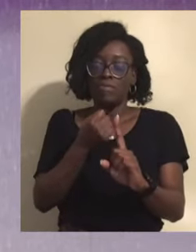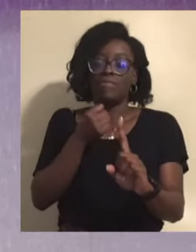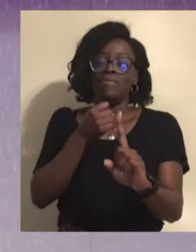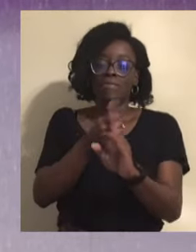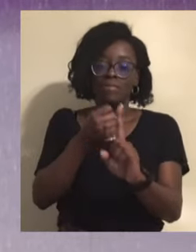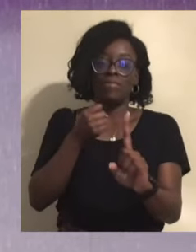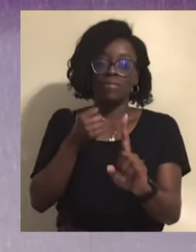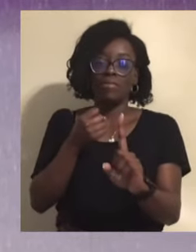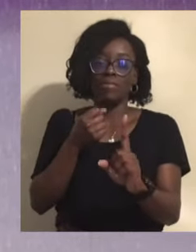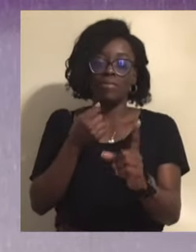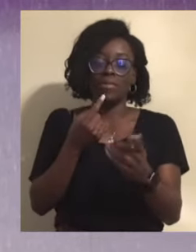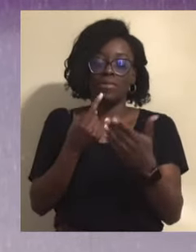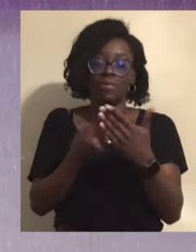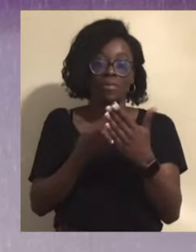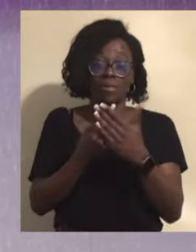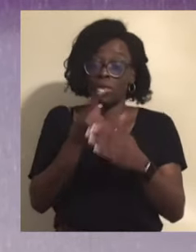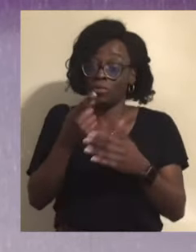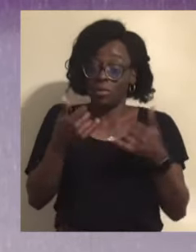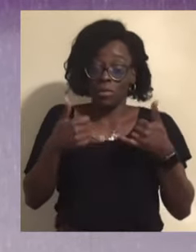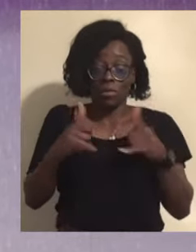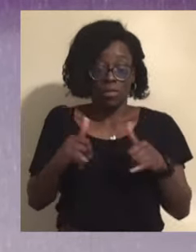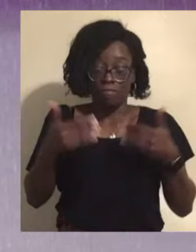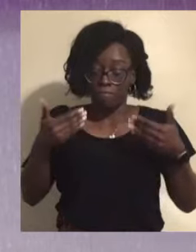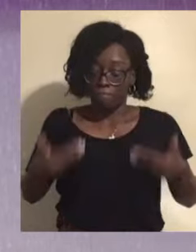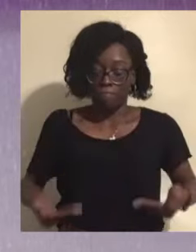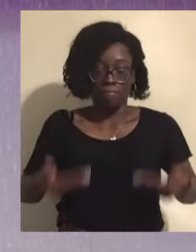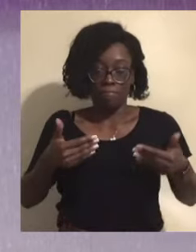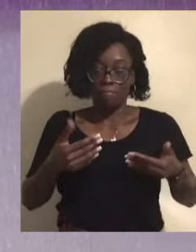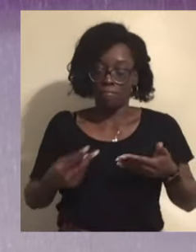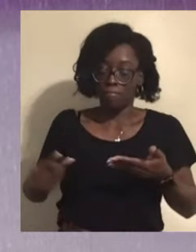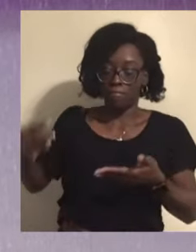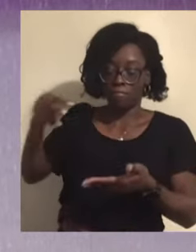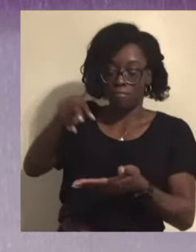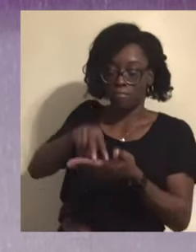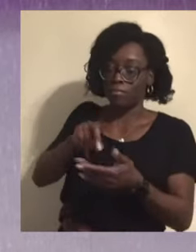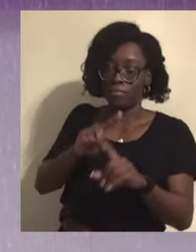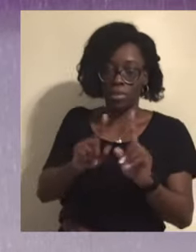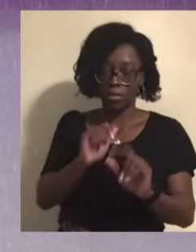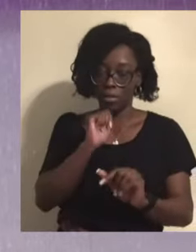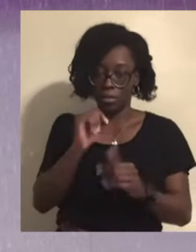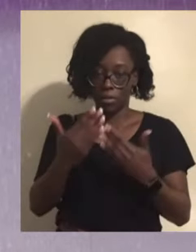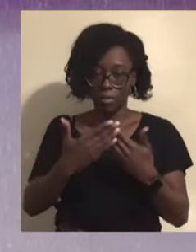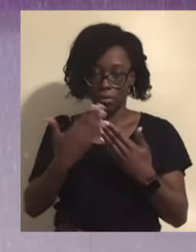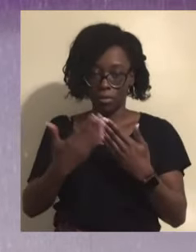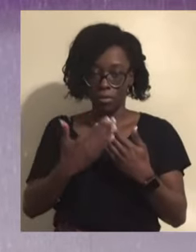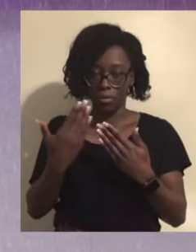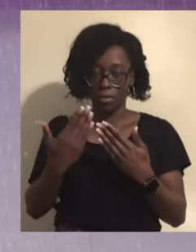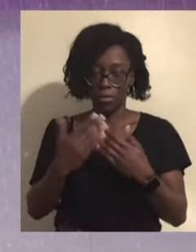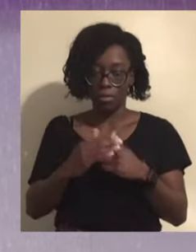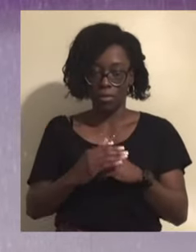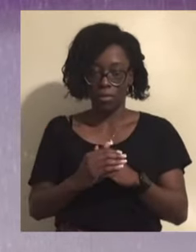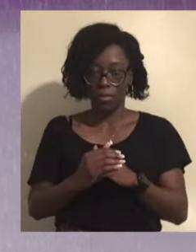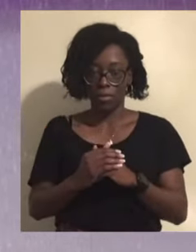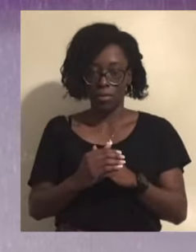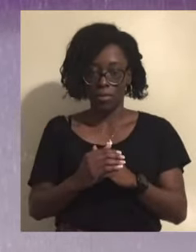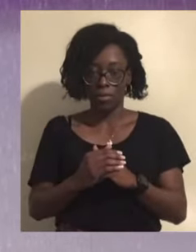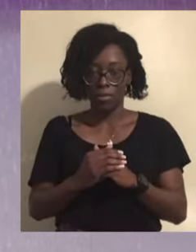standing, but it hasn't been easy. And you've got this wrestling in your